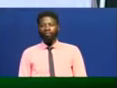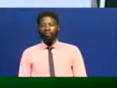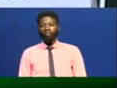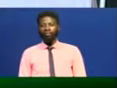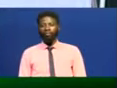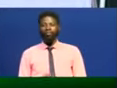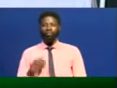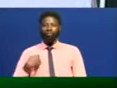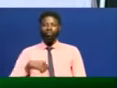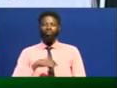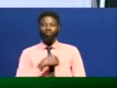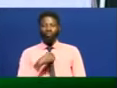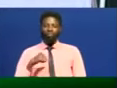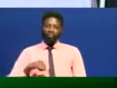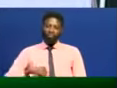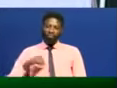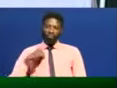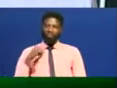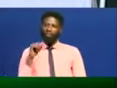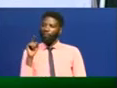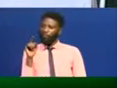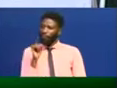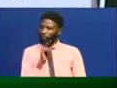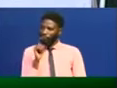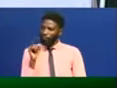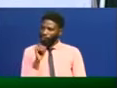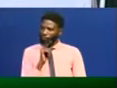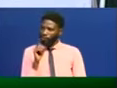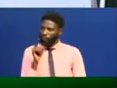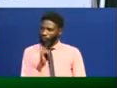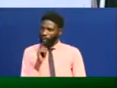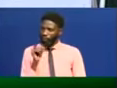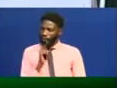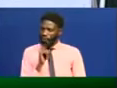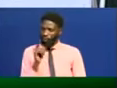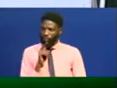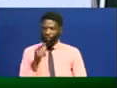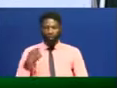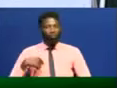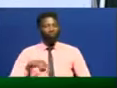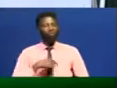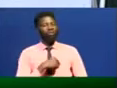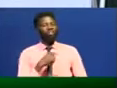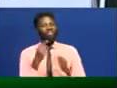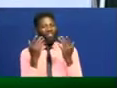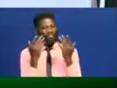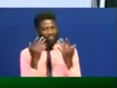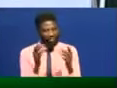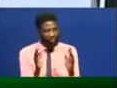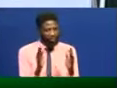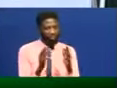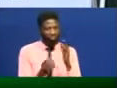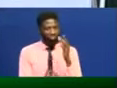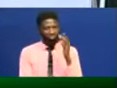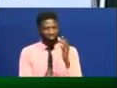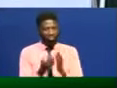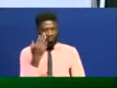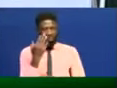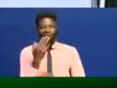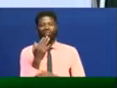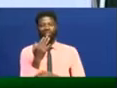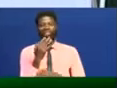we are very proud to have put together the revolutionary Talanta Hela